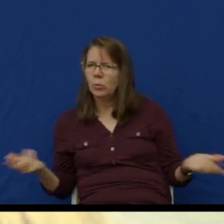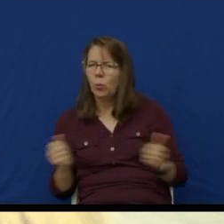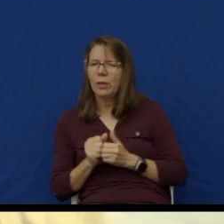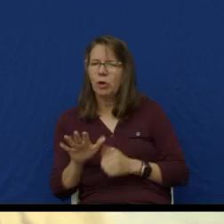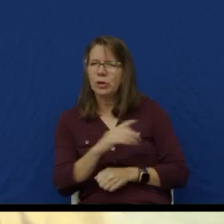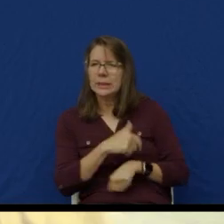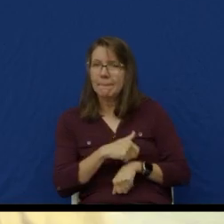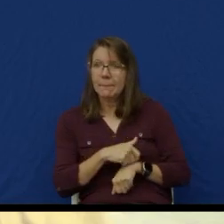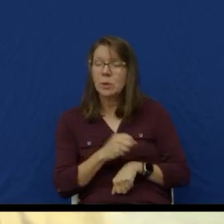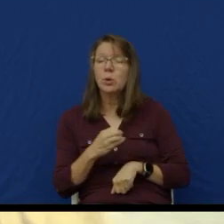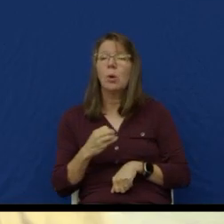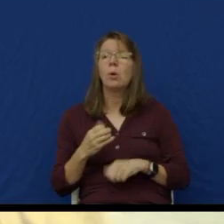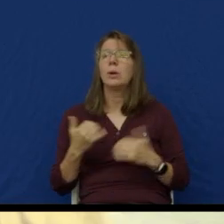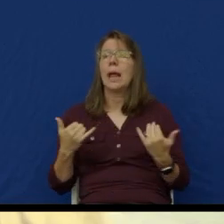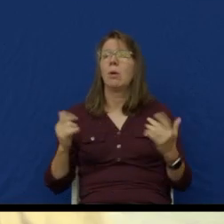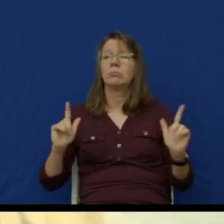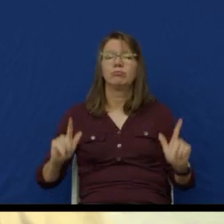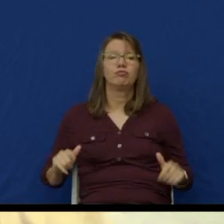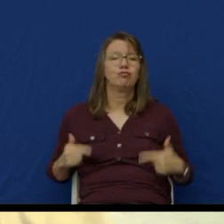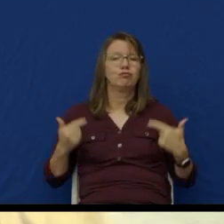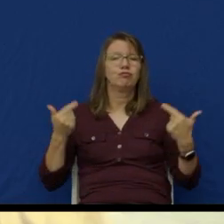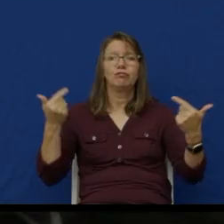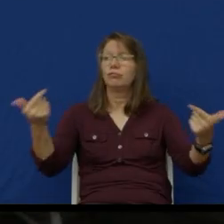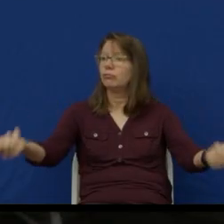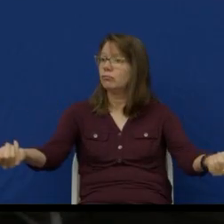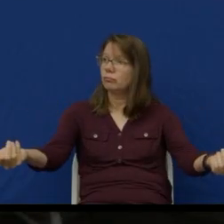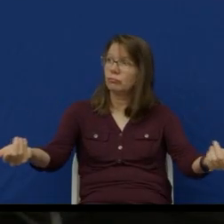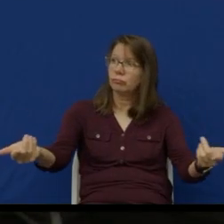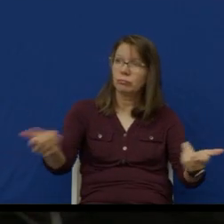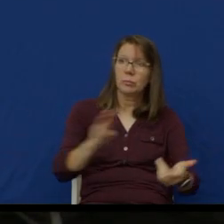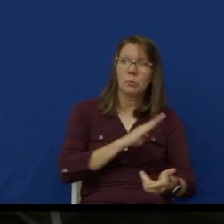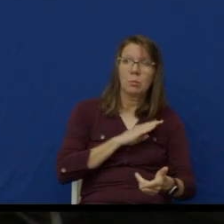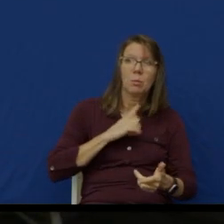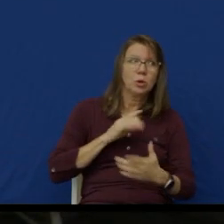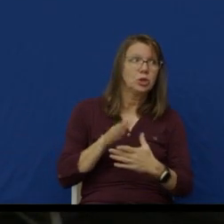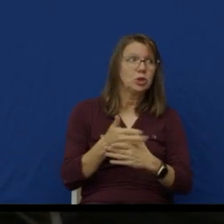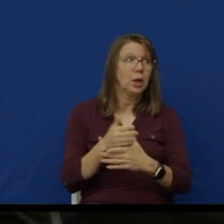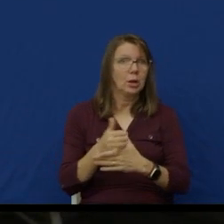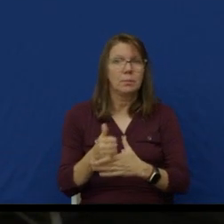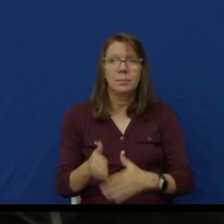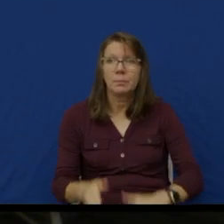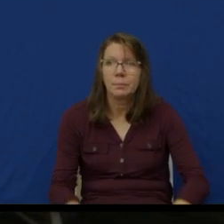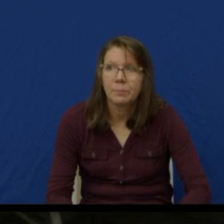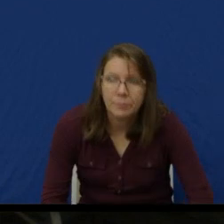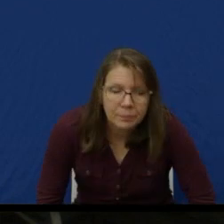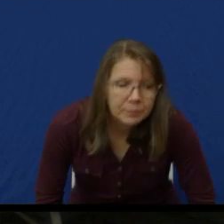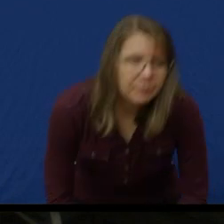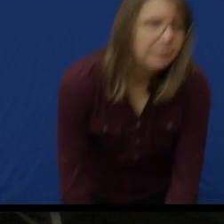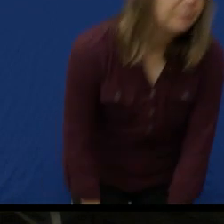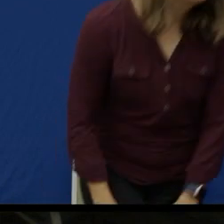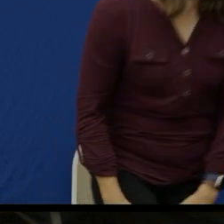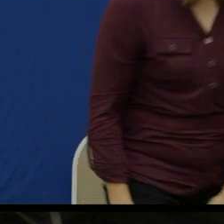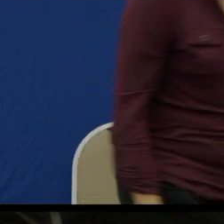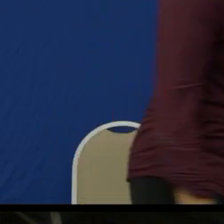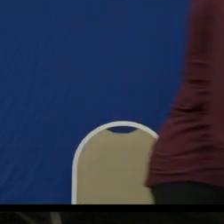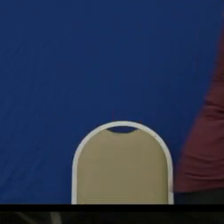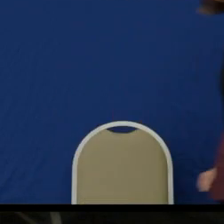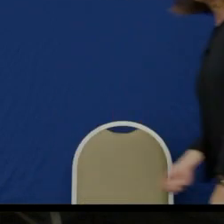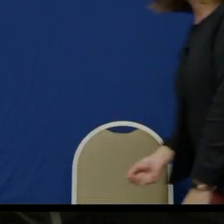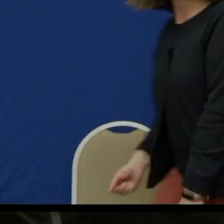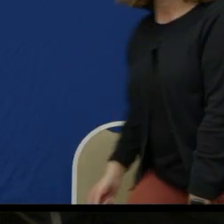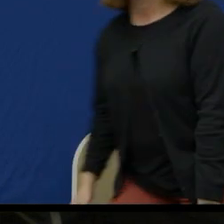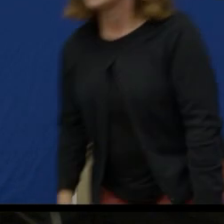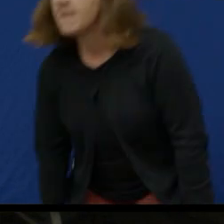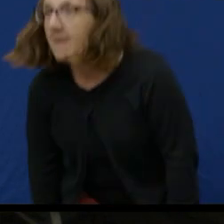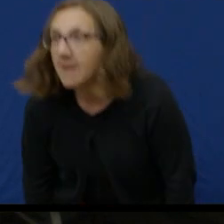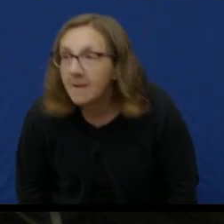now open to be recognized for board sharing. I'll jump off. Oh, please, Mrs. McQuarrie. Thank you, Chair